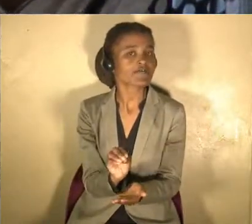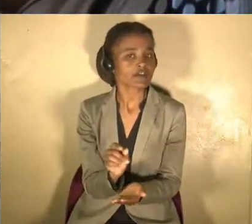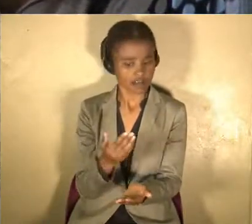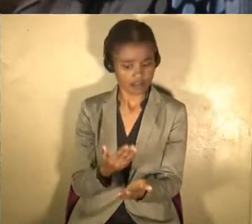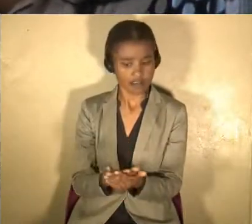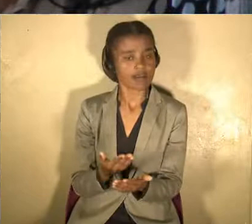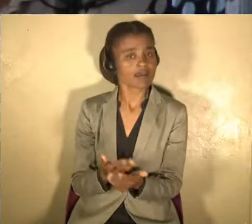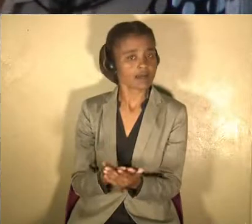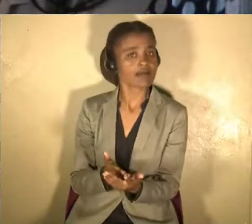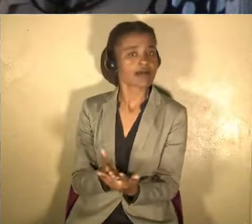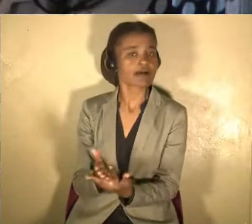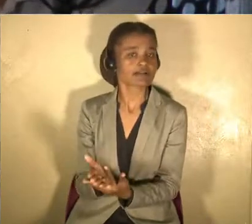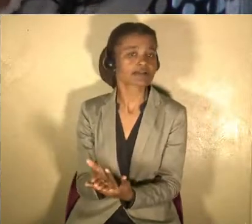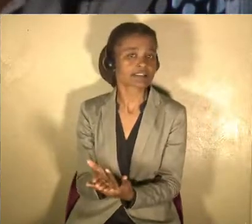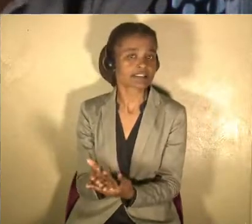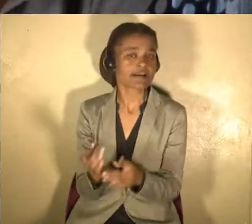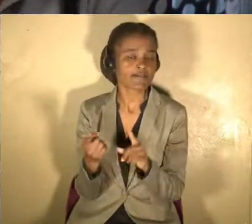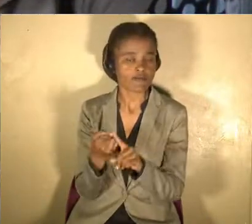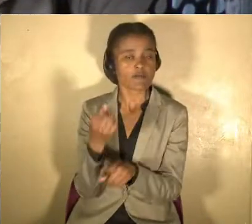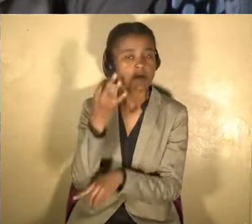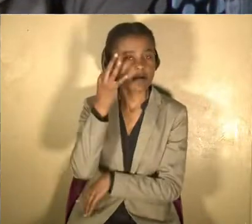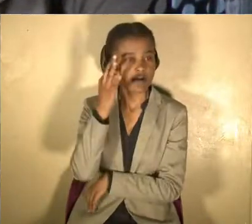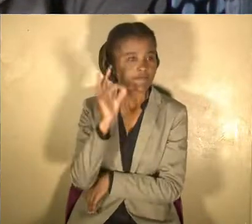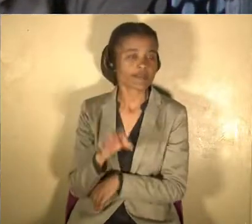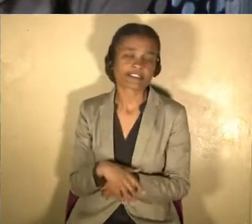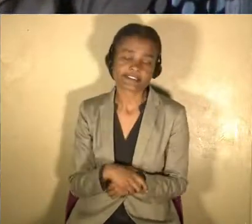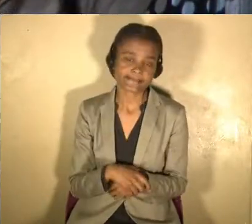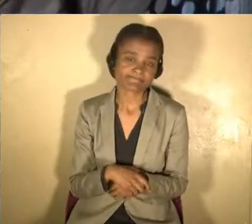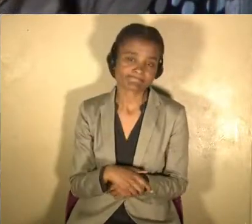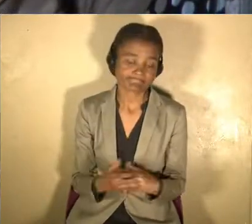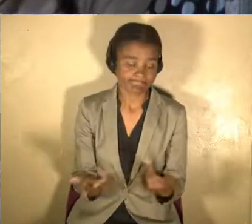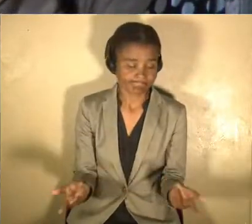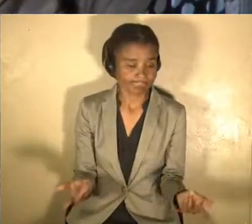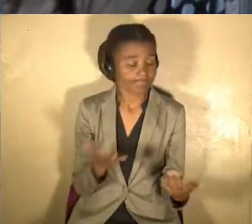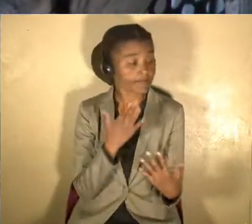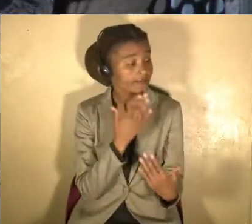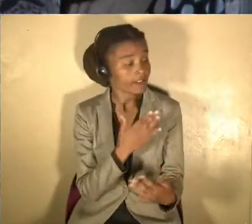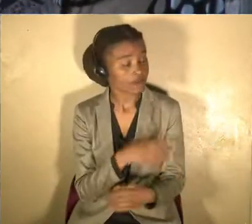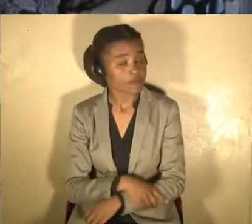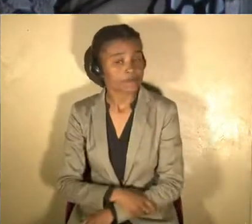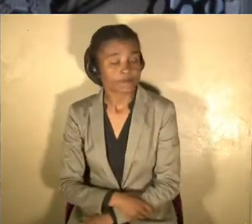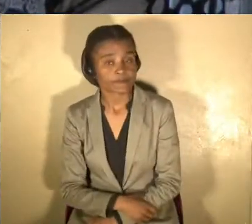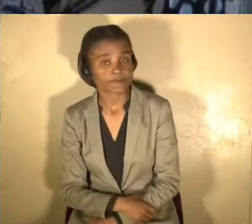within a government sector as a whole. Thanks, ma'am.